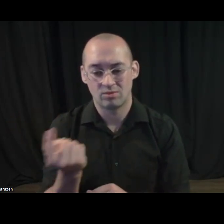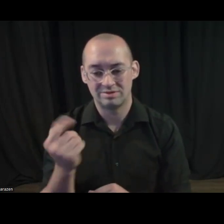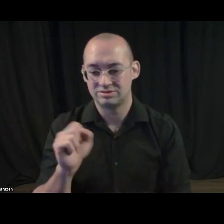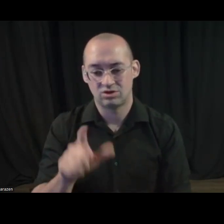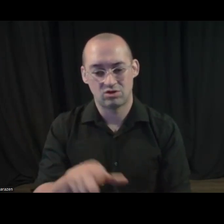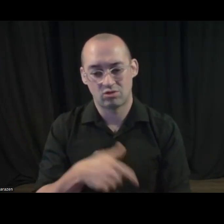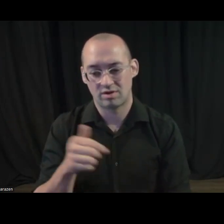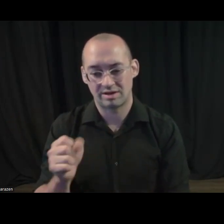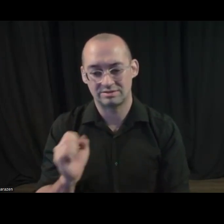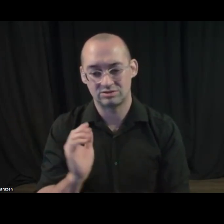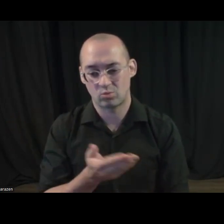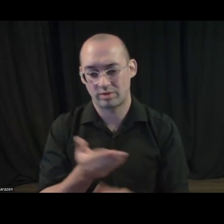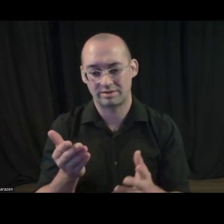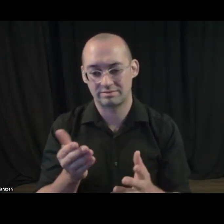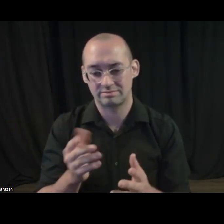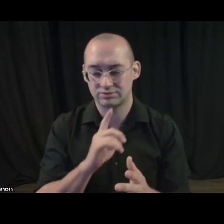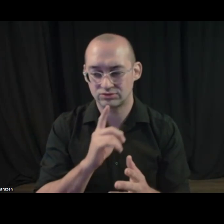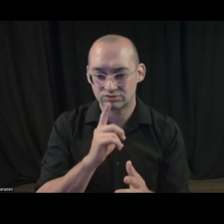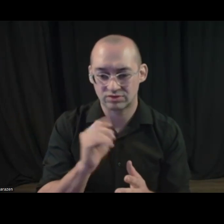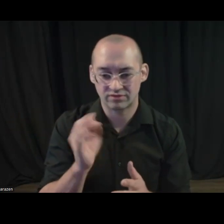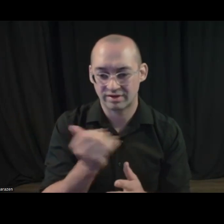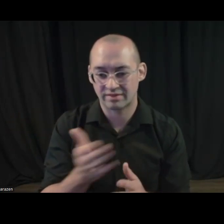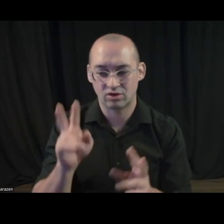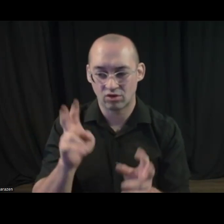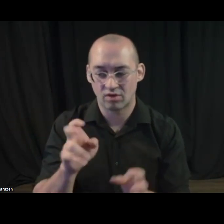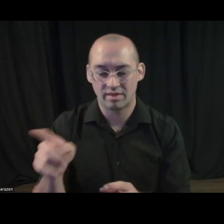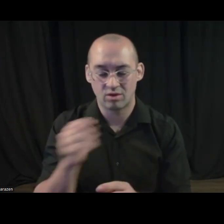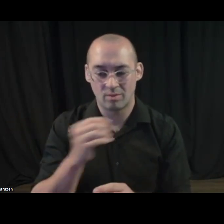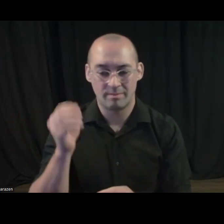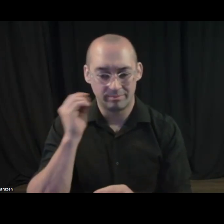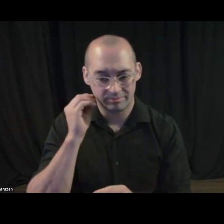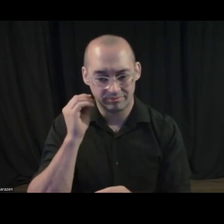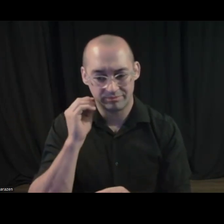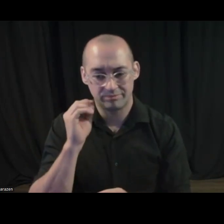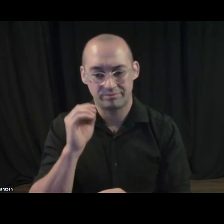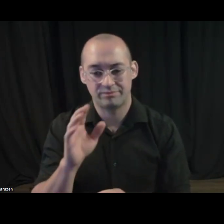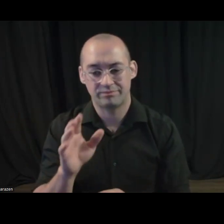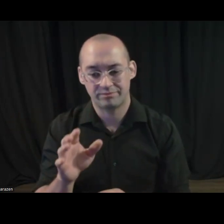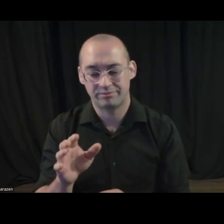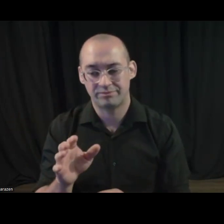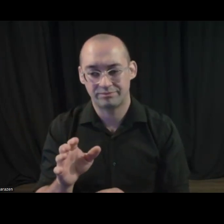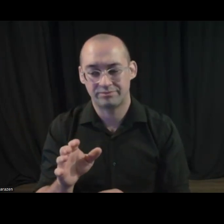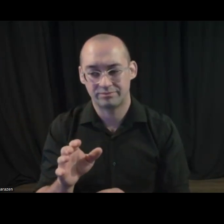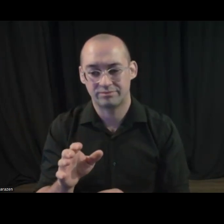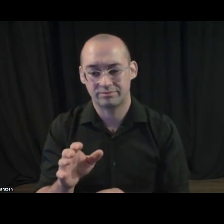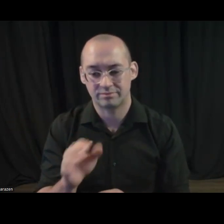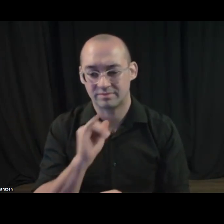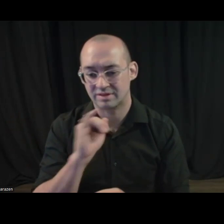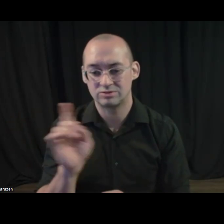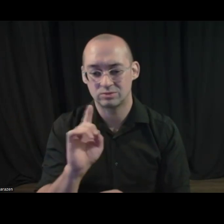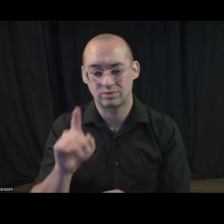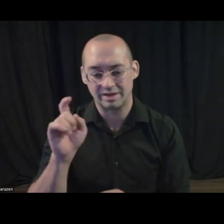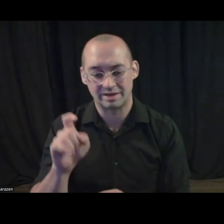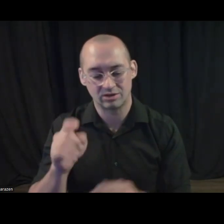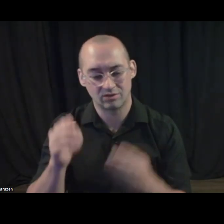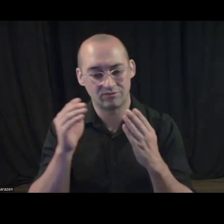can be certain of anything, call their home. And their housing is where we need to be focusing,